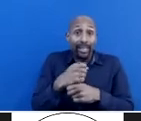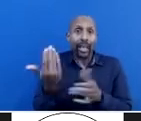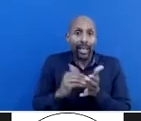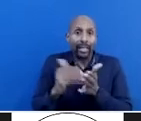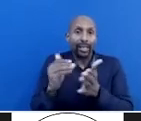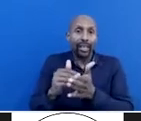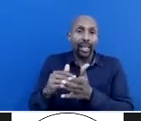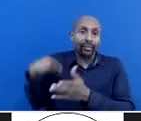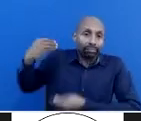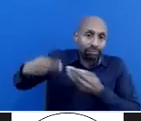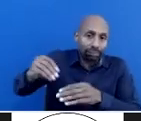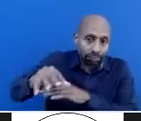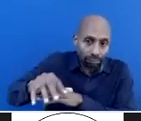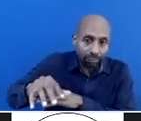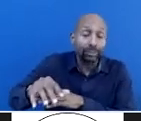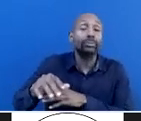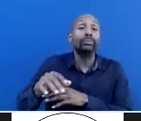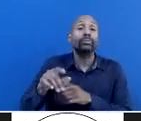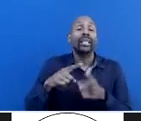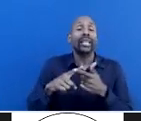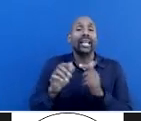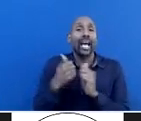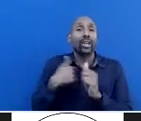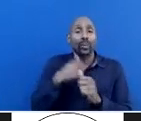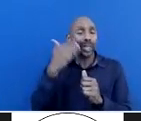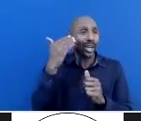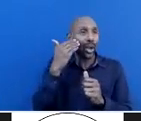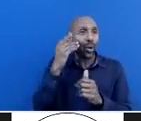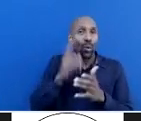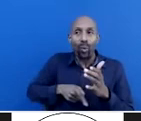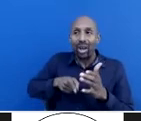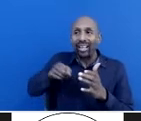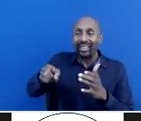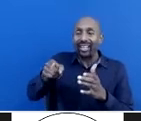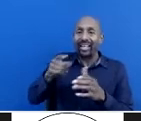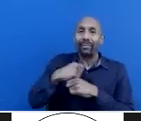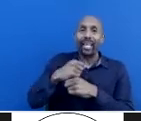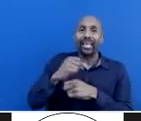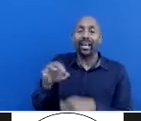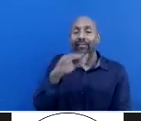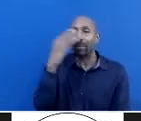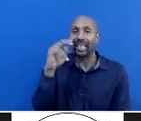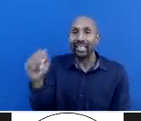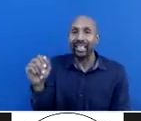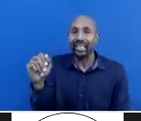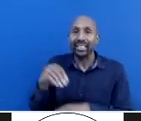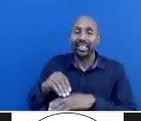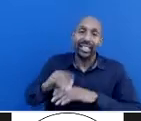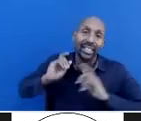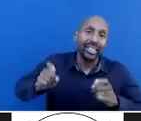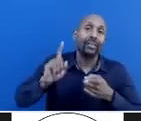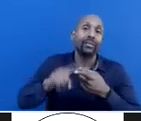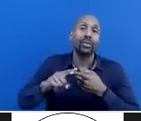is still yet to be determined. In the Quran, which Jamal and I both read regularly,